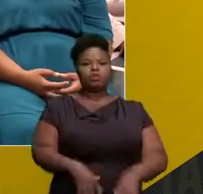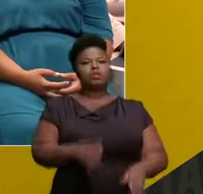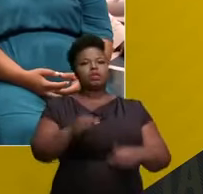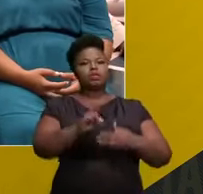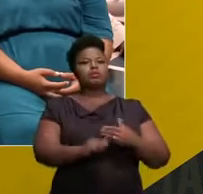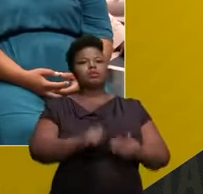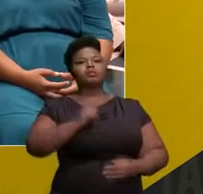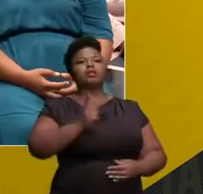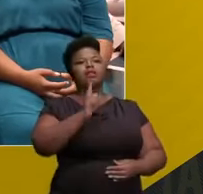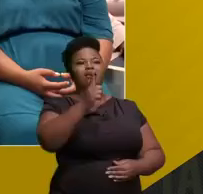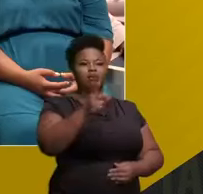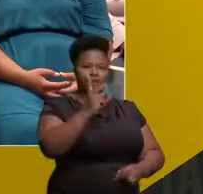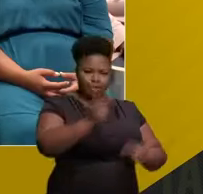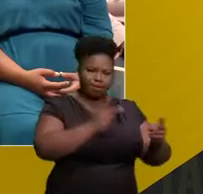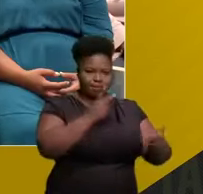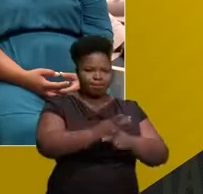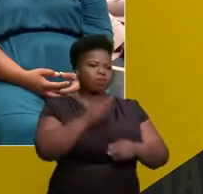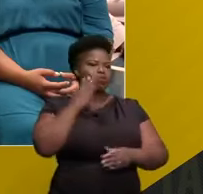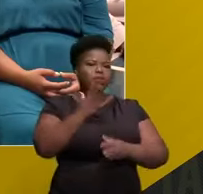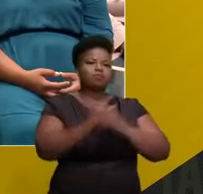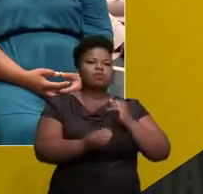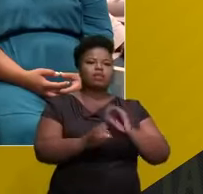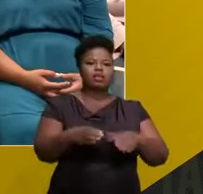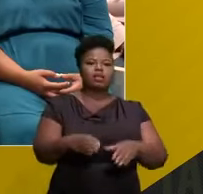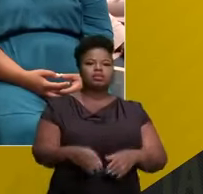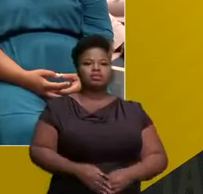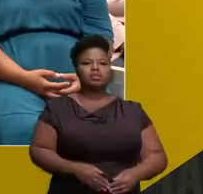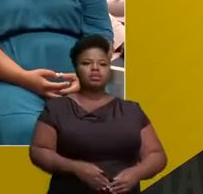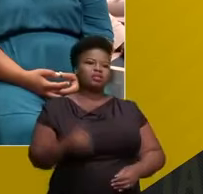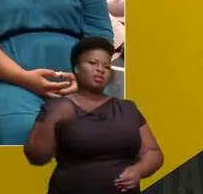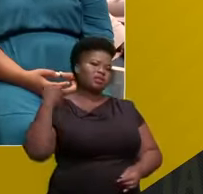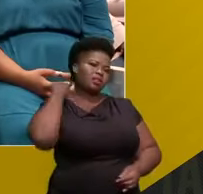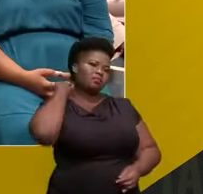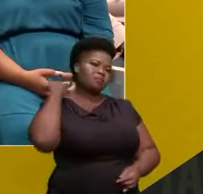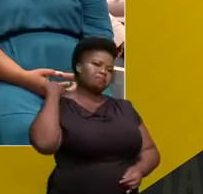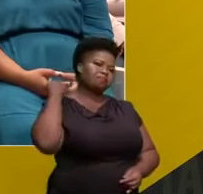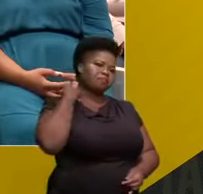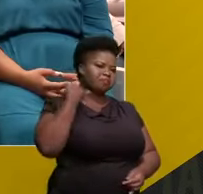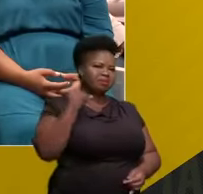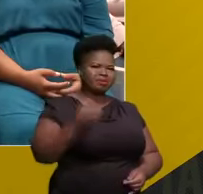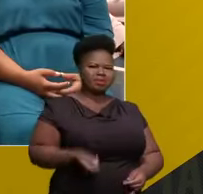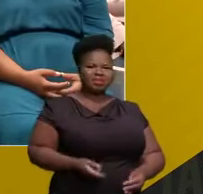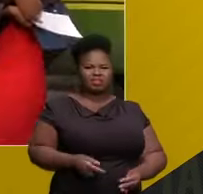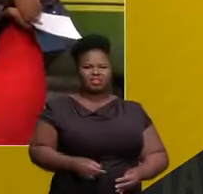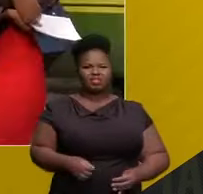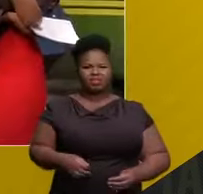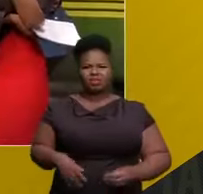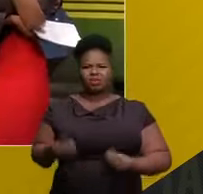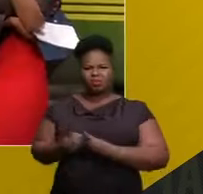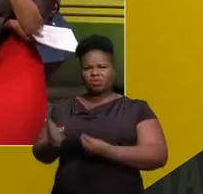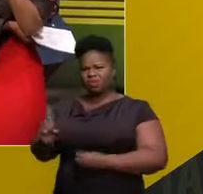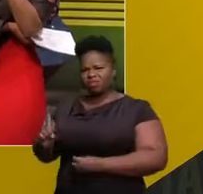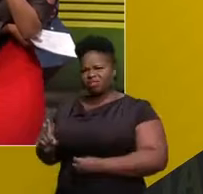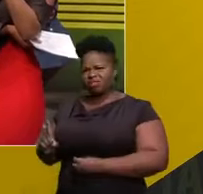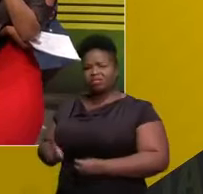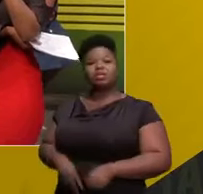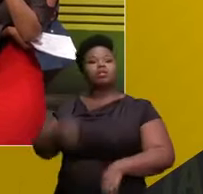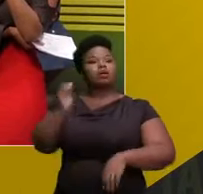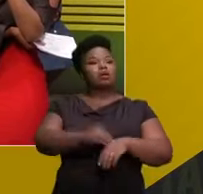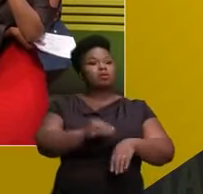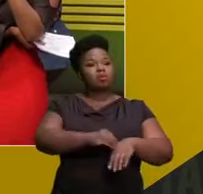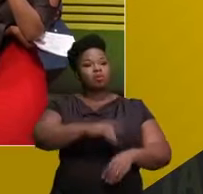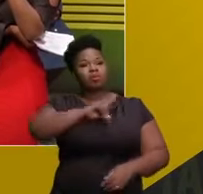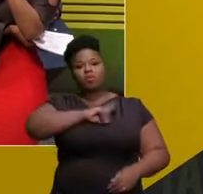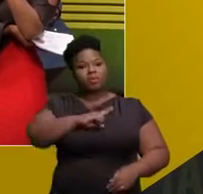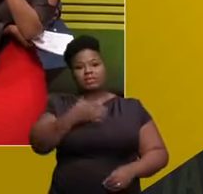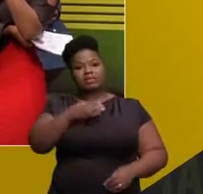later, while bunking again, the kid gets stabbed in the neck. With what? What are they stabbing each other? A knife. The problem is that it might